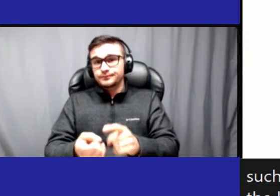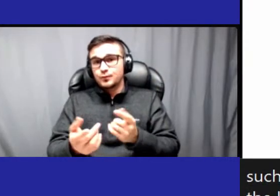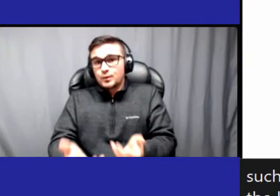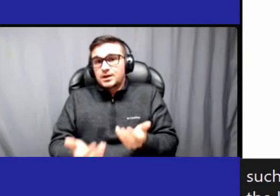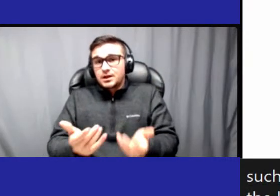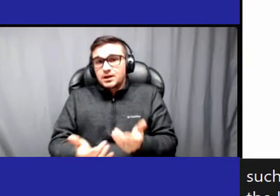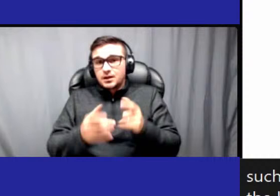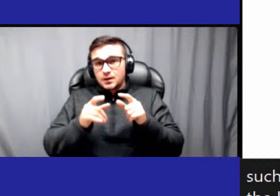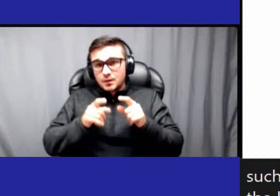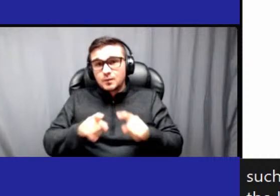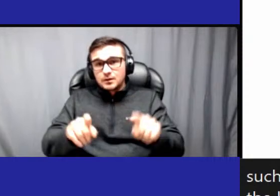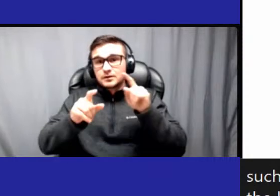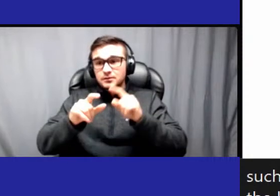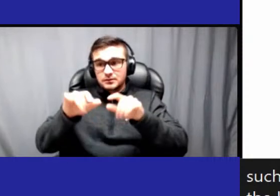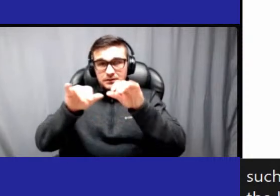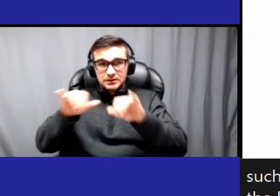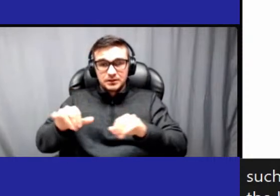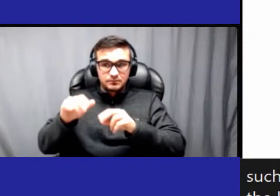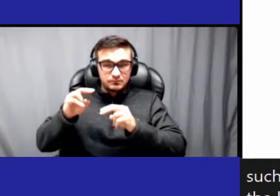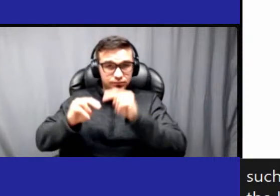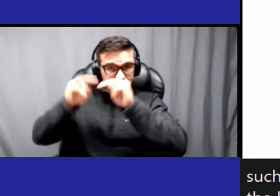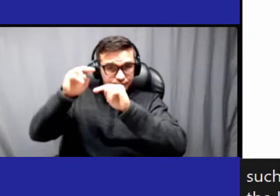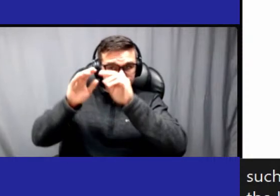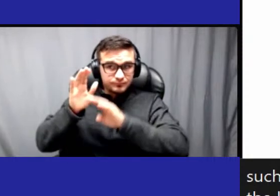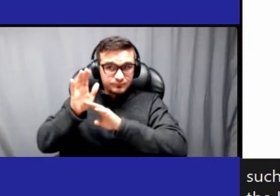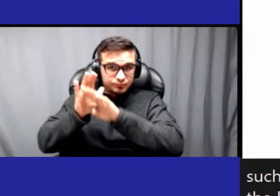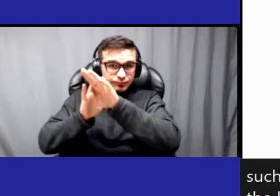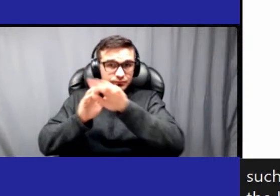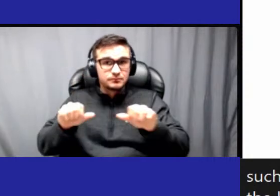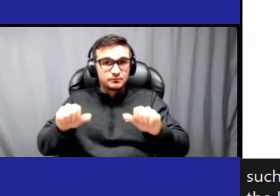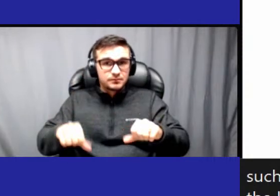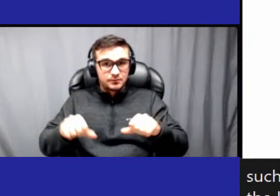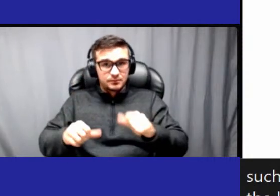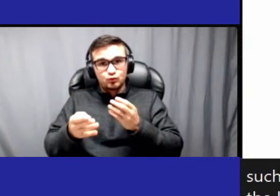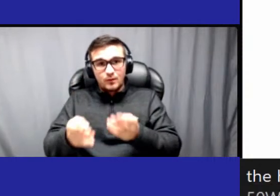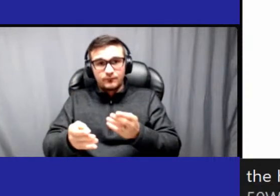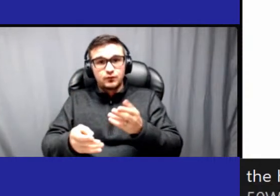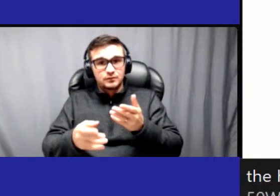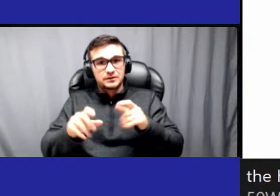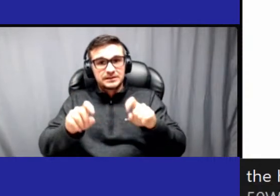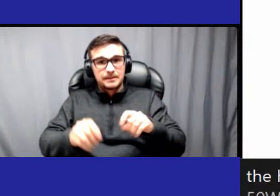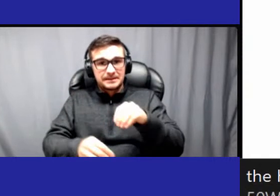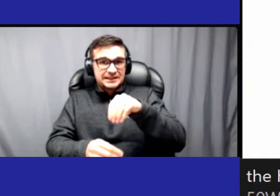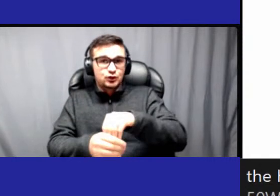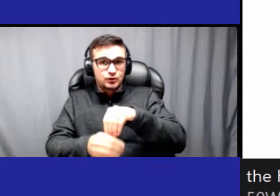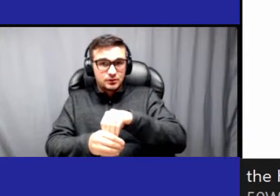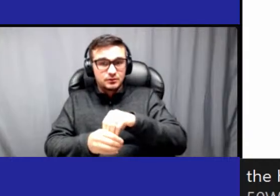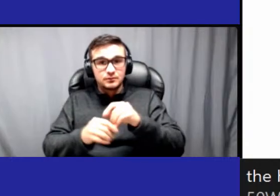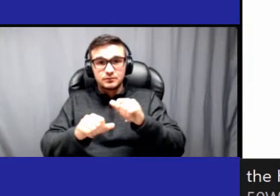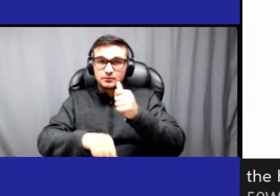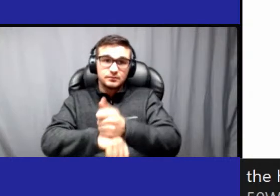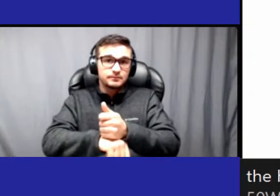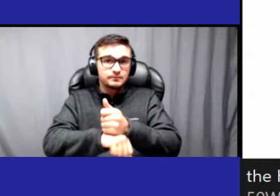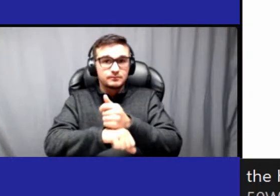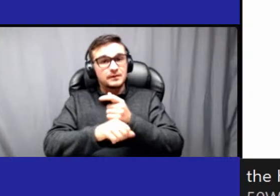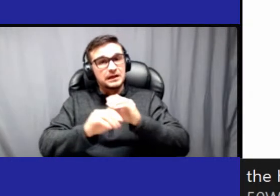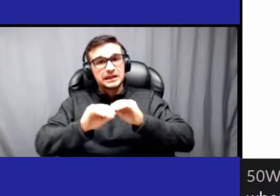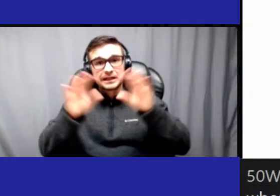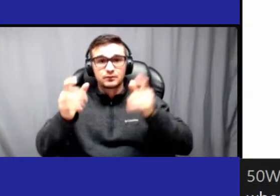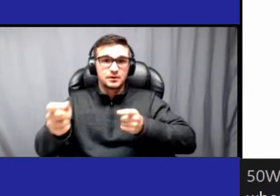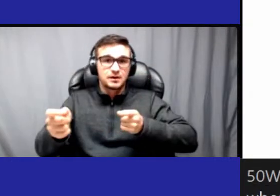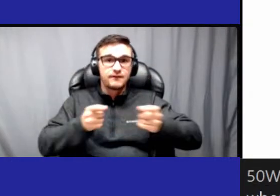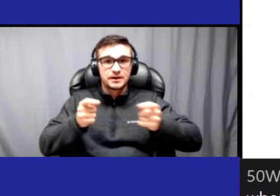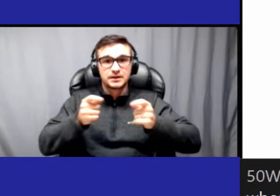capacity to offer these exams internally. We want to establish a clear governance mechanism to decide when and where the